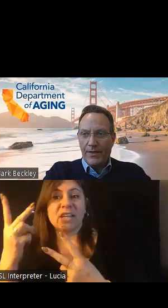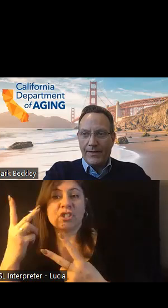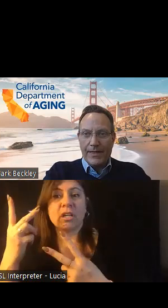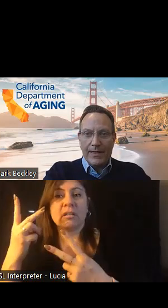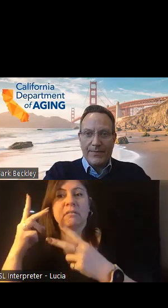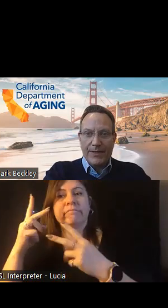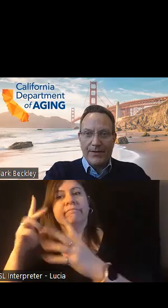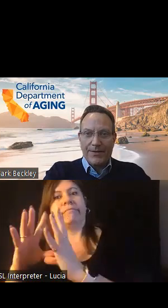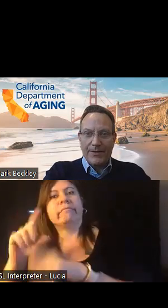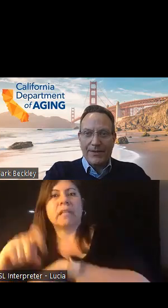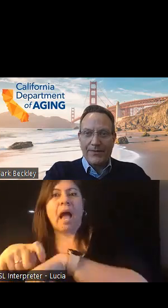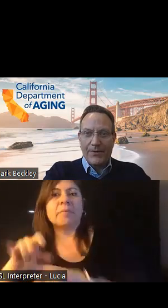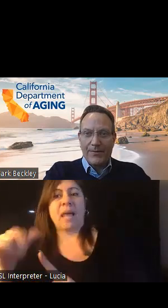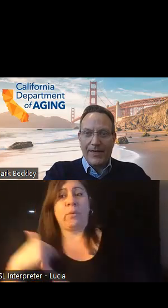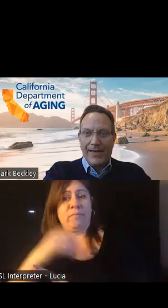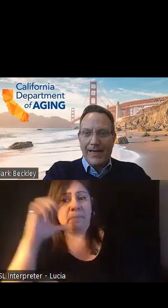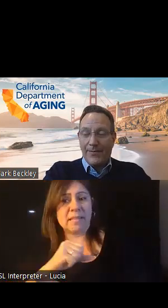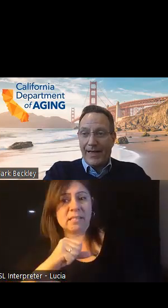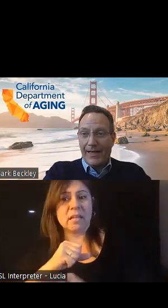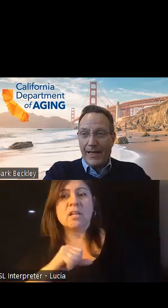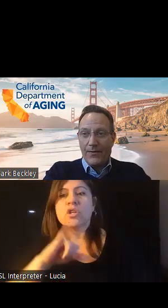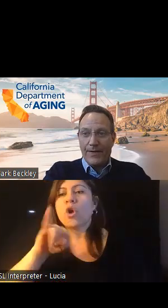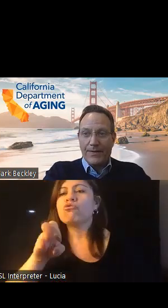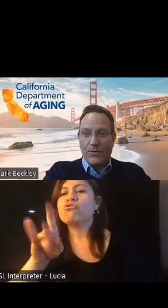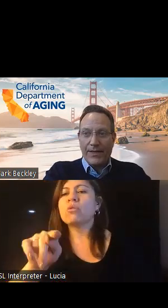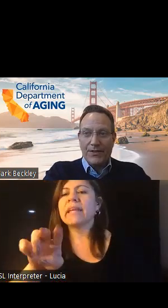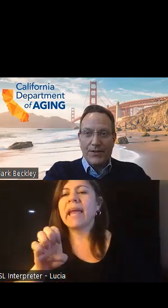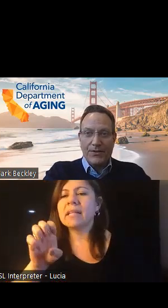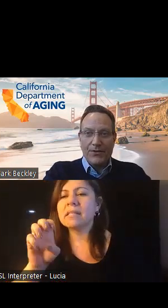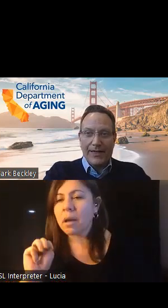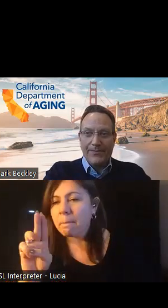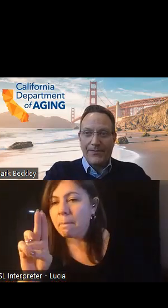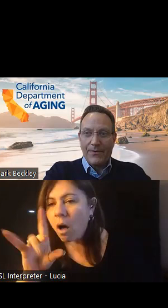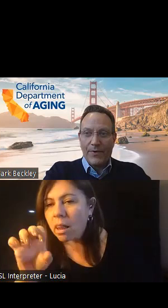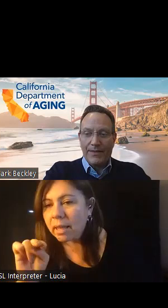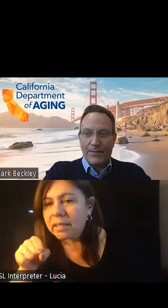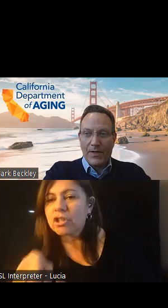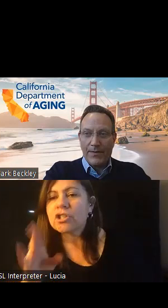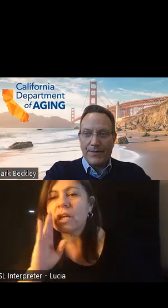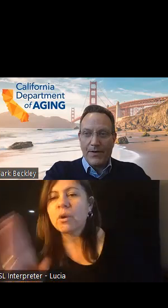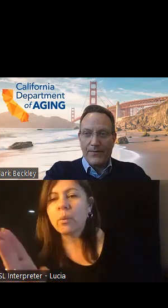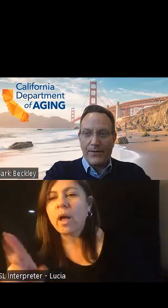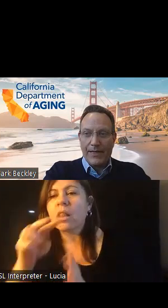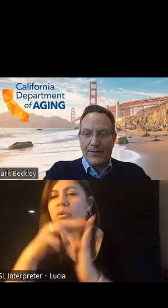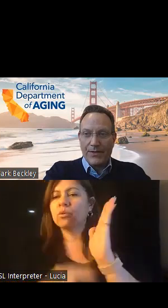Juliet Mullen, Senior Consultant from Manat Health, is going to read some comments you have in the